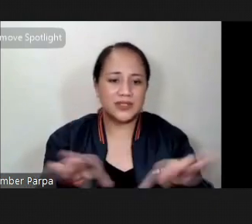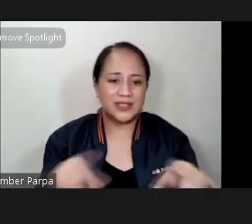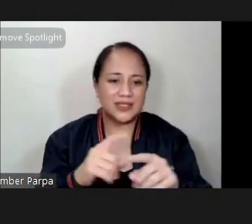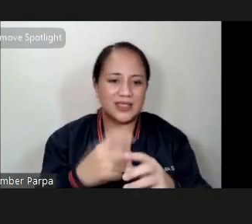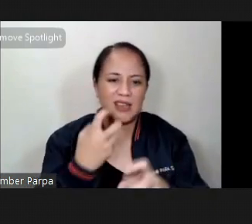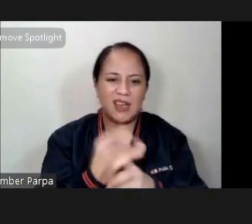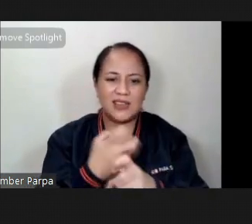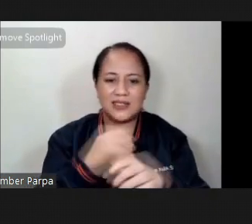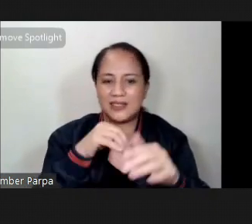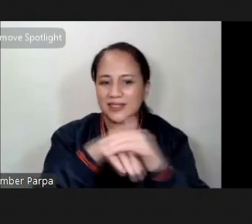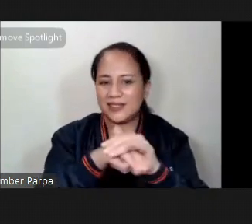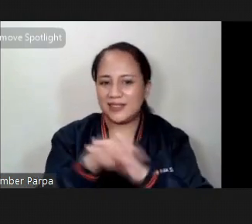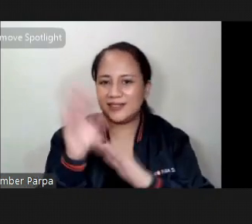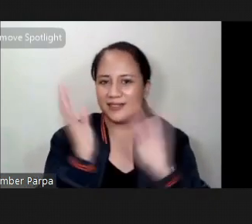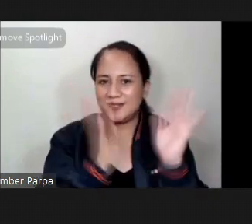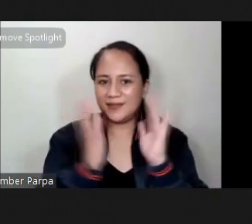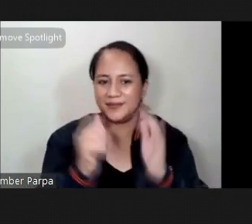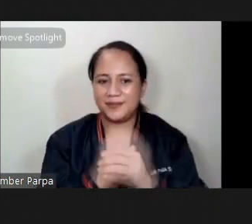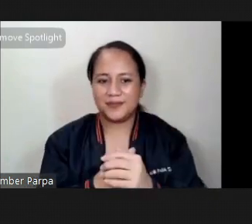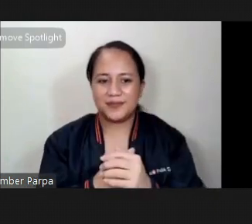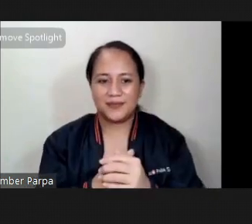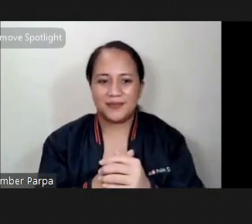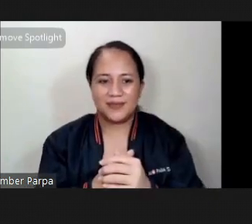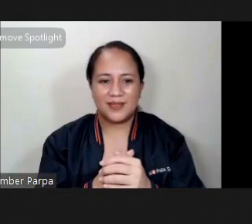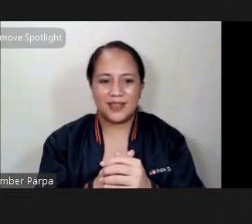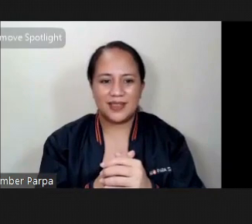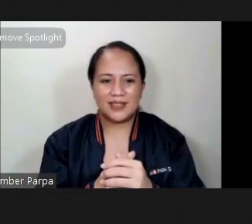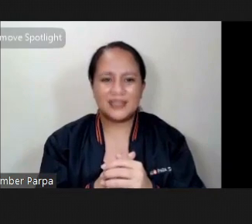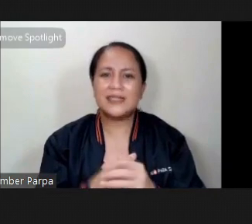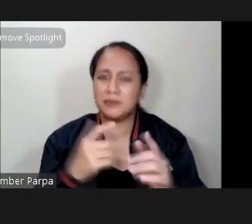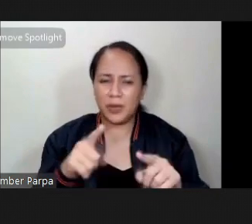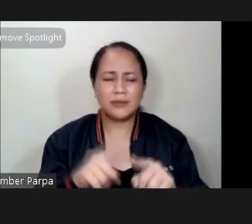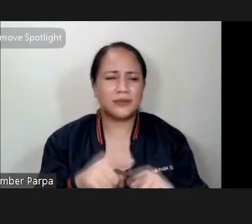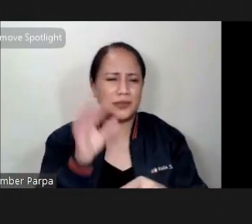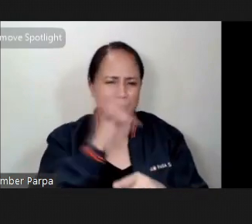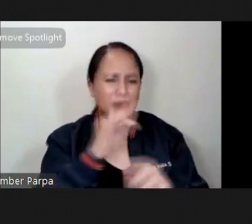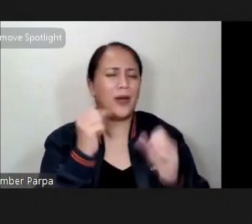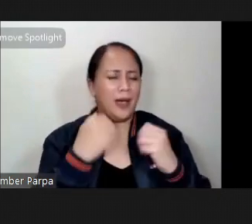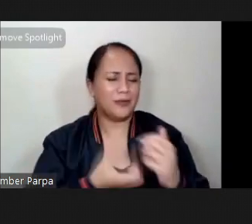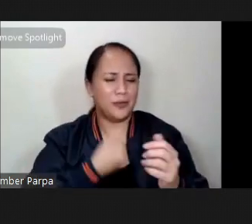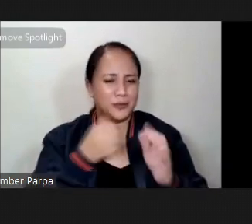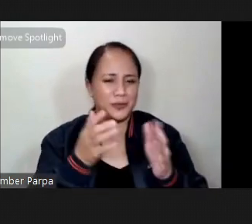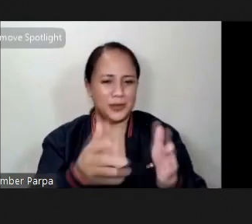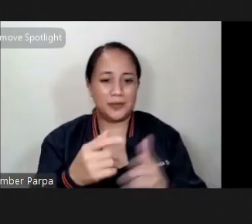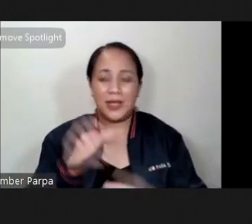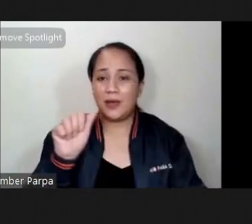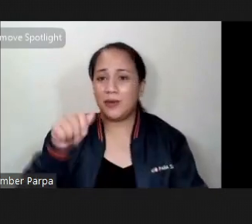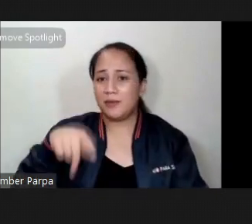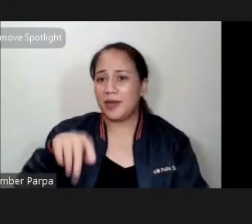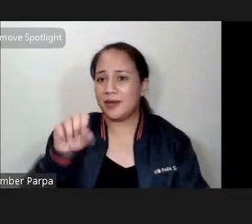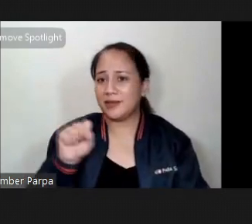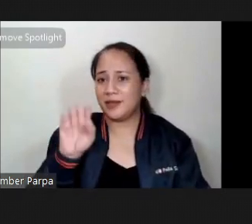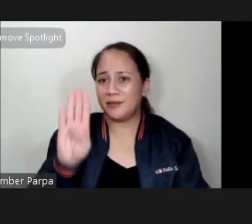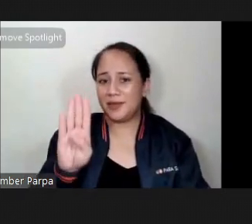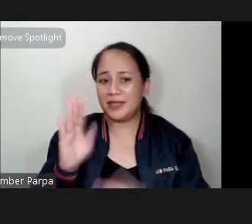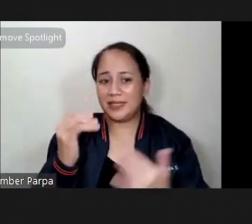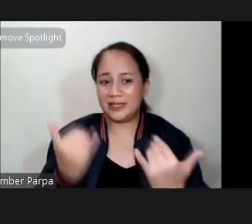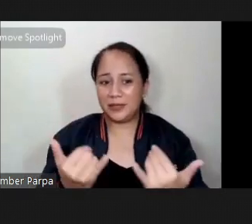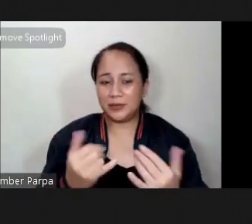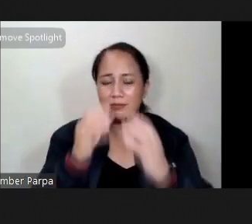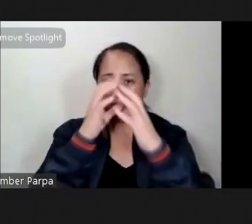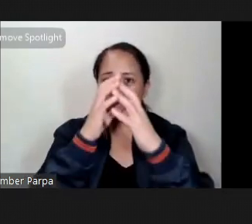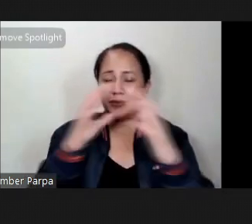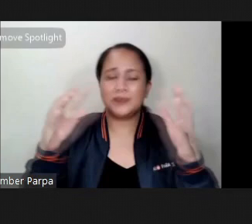difficulty accessing services. Yet maparaan po ang mga Pilipino. Akoparasabata's theme this year, Reimagining